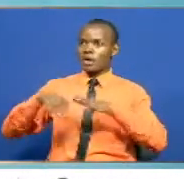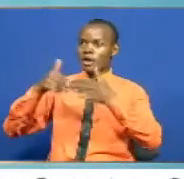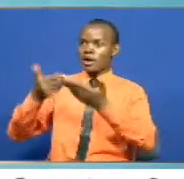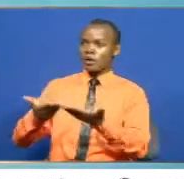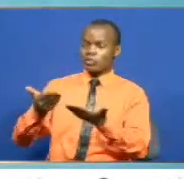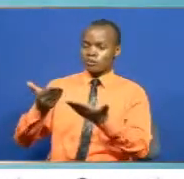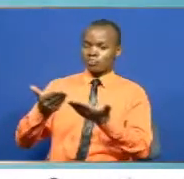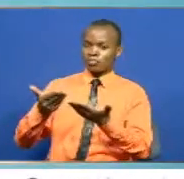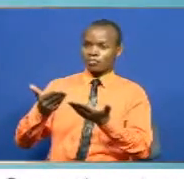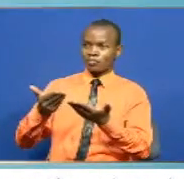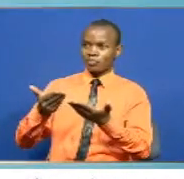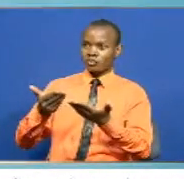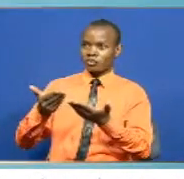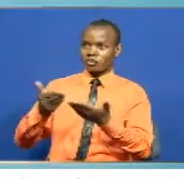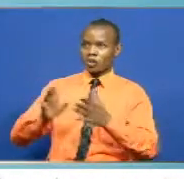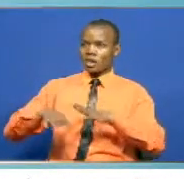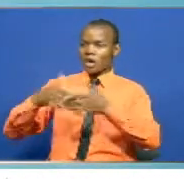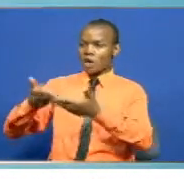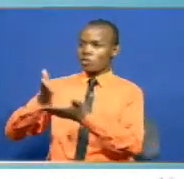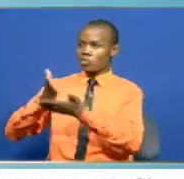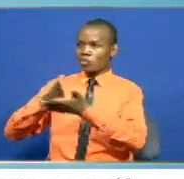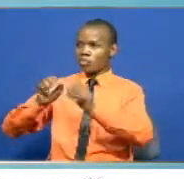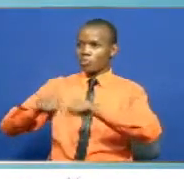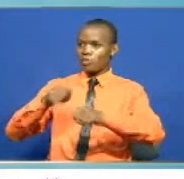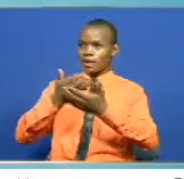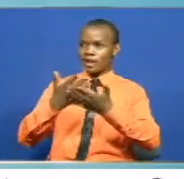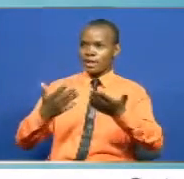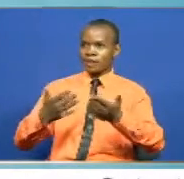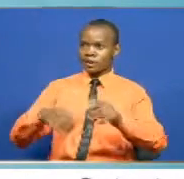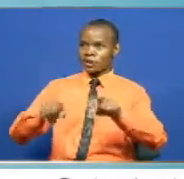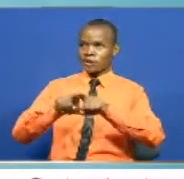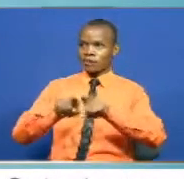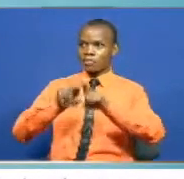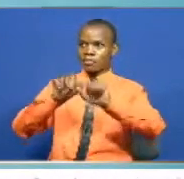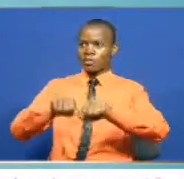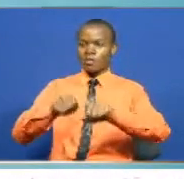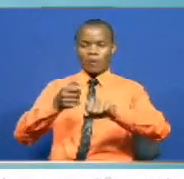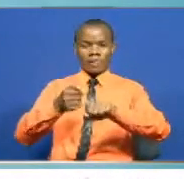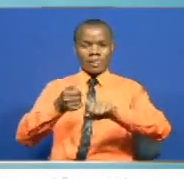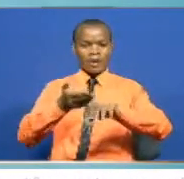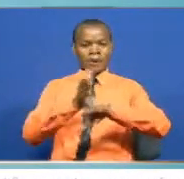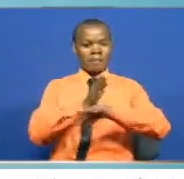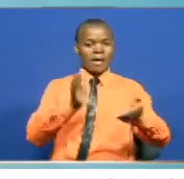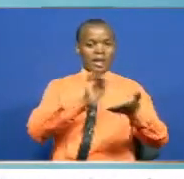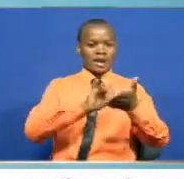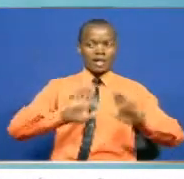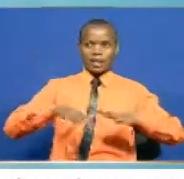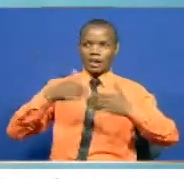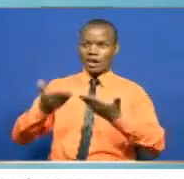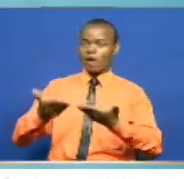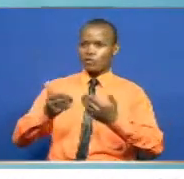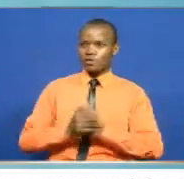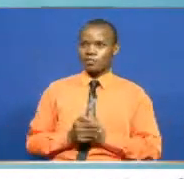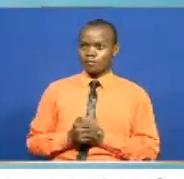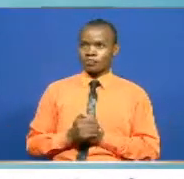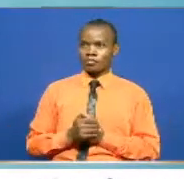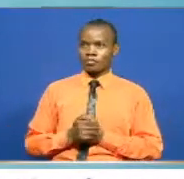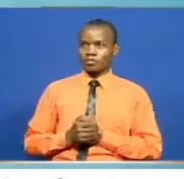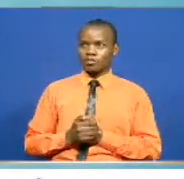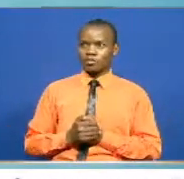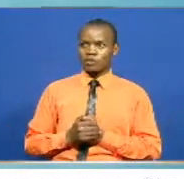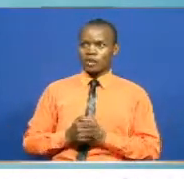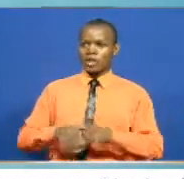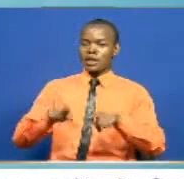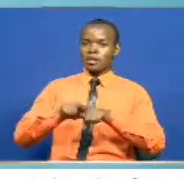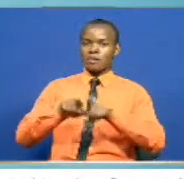okay, how you carry yourself, what it takes for you to recover, what it takes for you to you know, to re- take care of